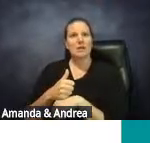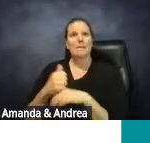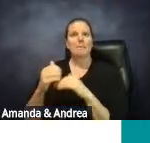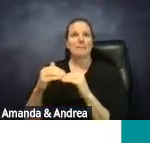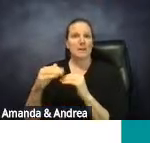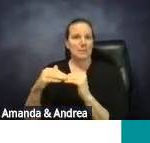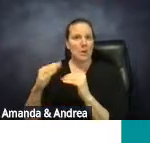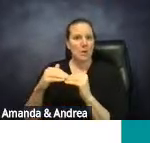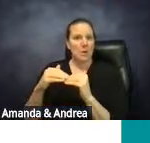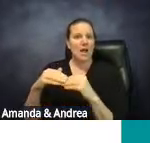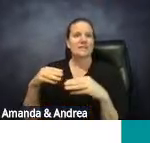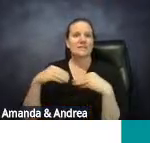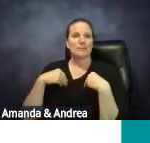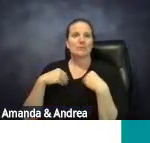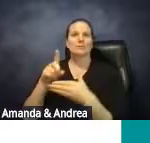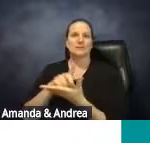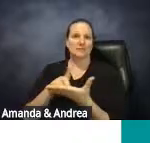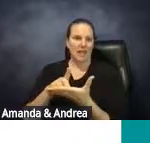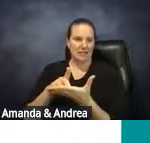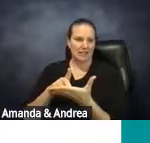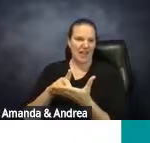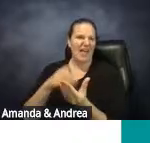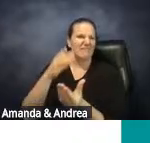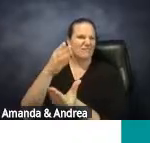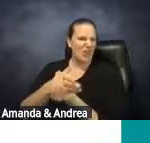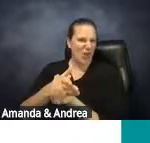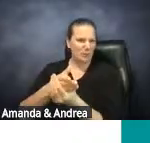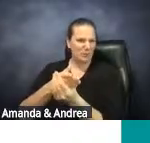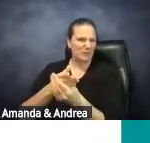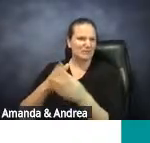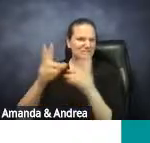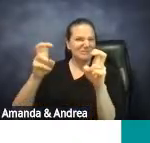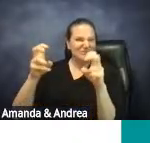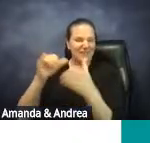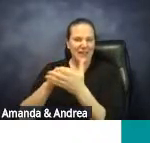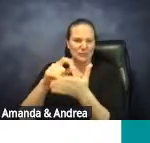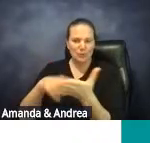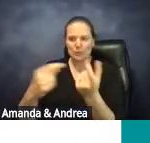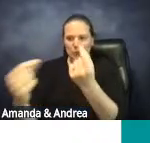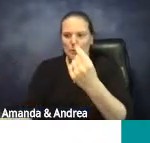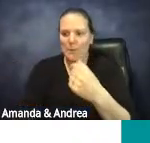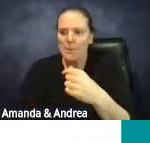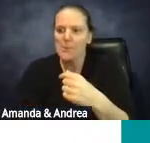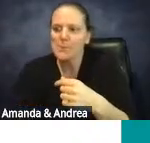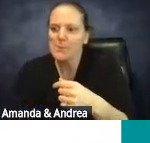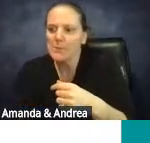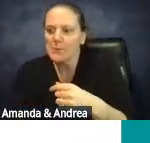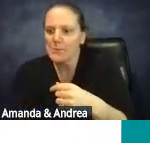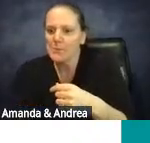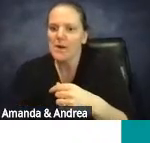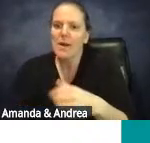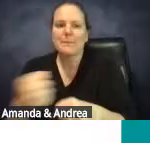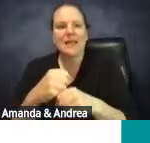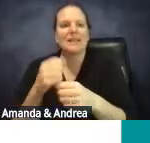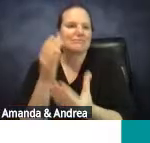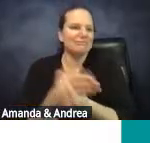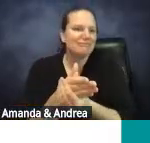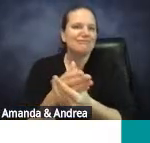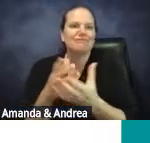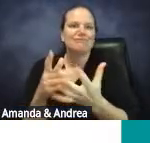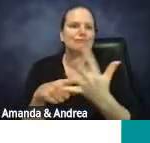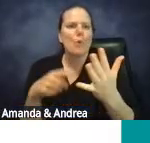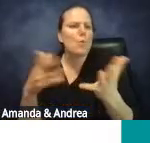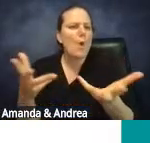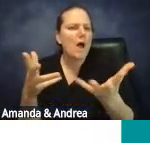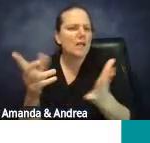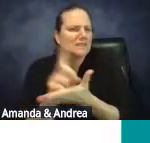minimal acceptable design envelope. That's what we're ultimately going to be doing, is creating a design envelope of what would be deemed